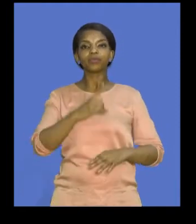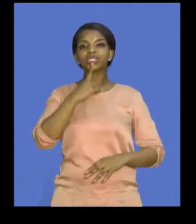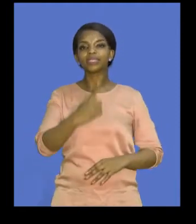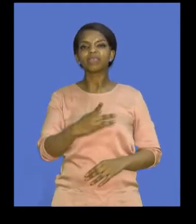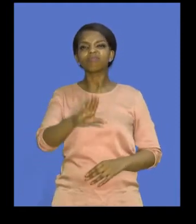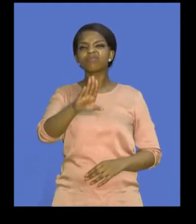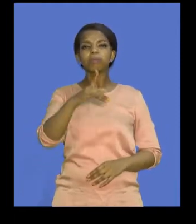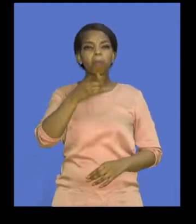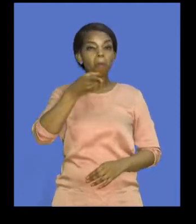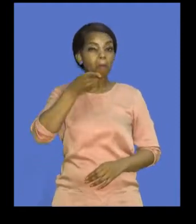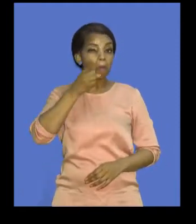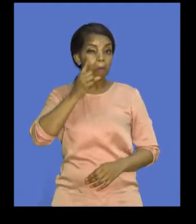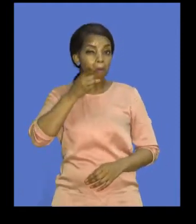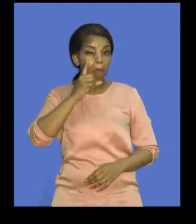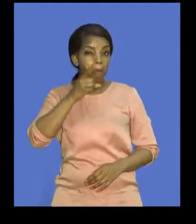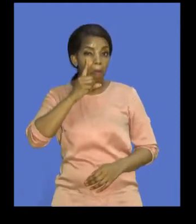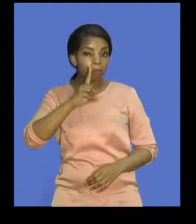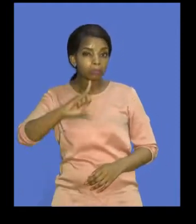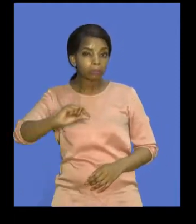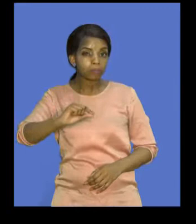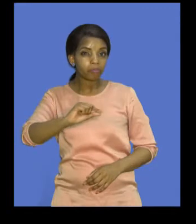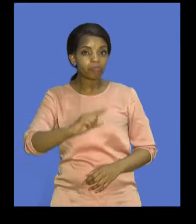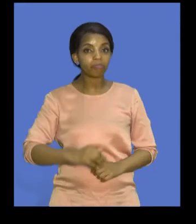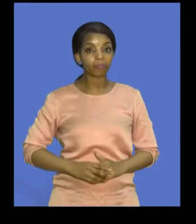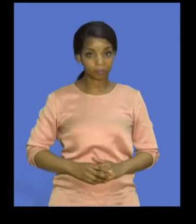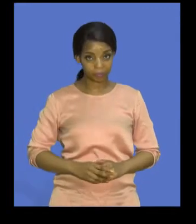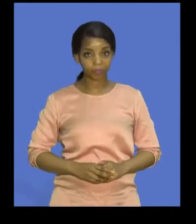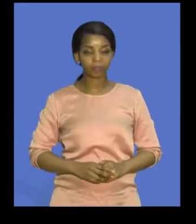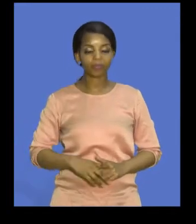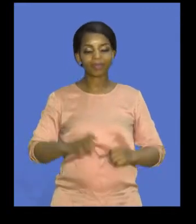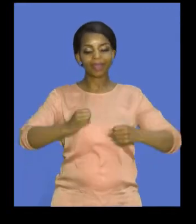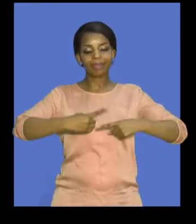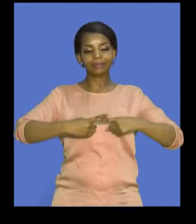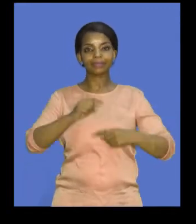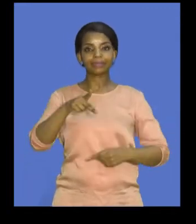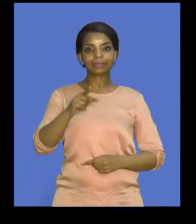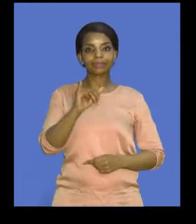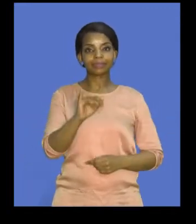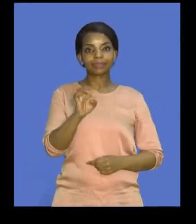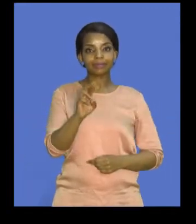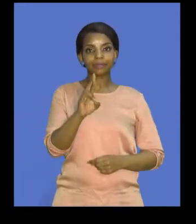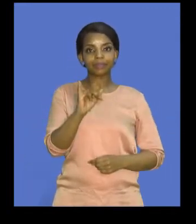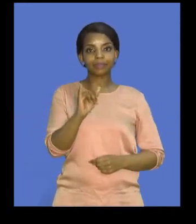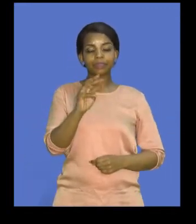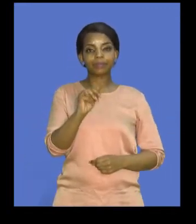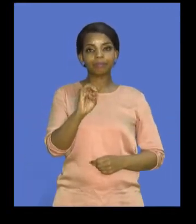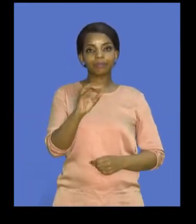want to verify an existing scientific fact. In an investigation, we want to also,